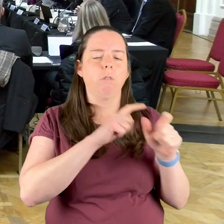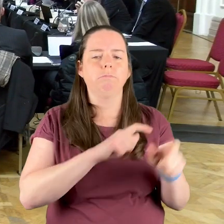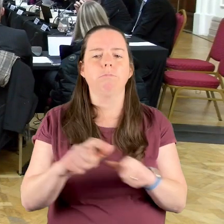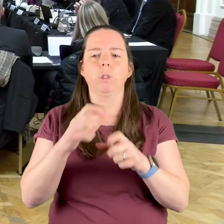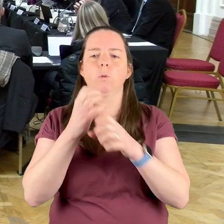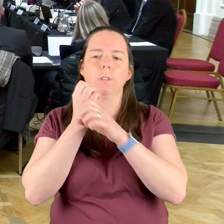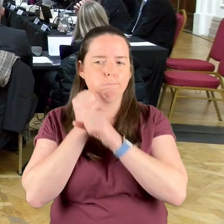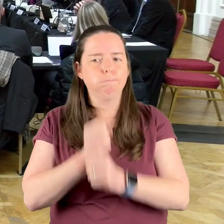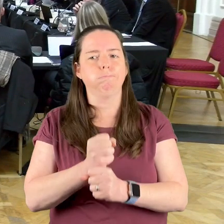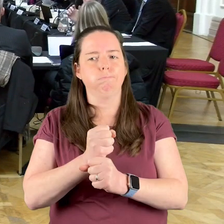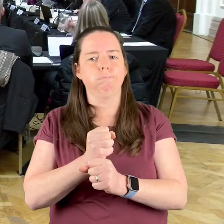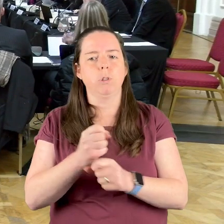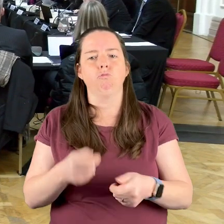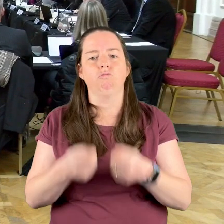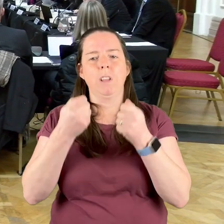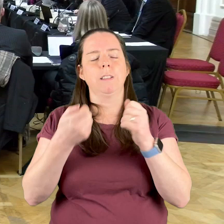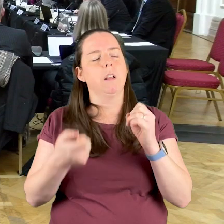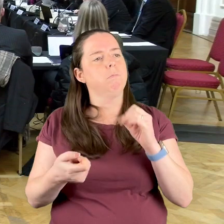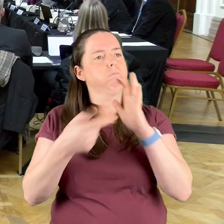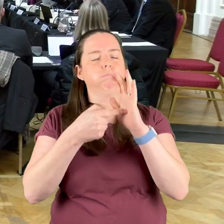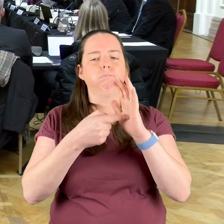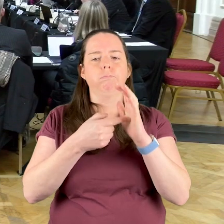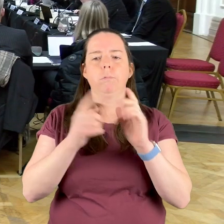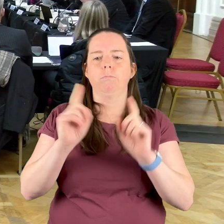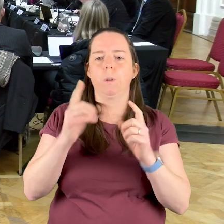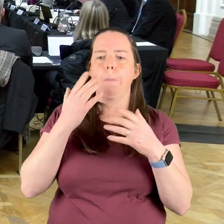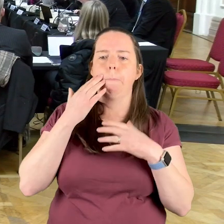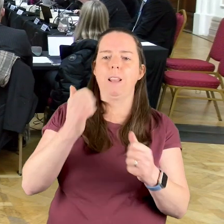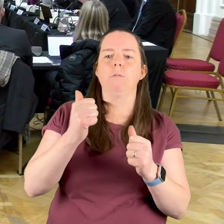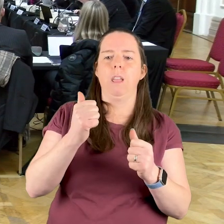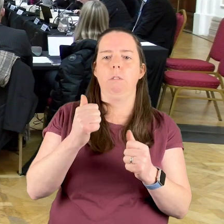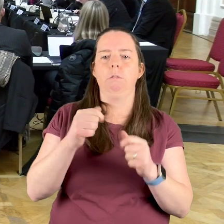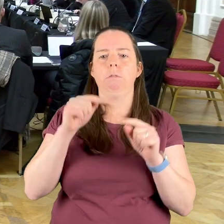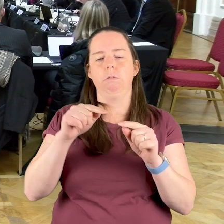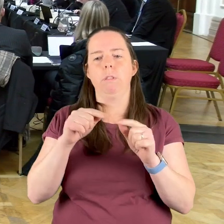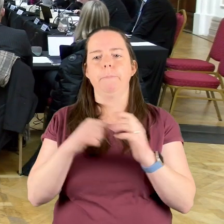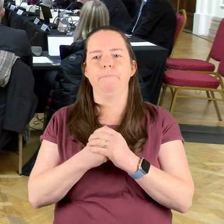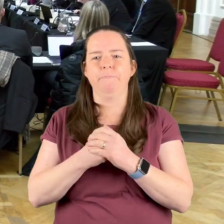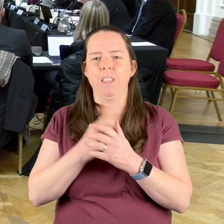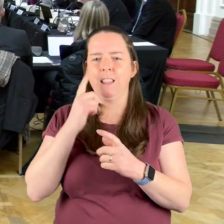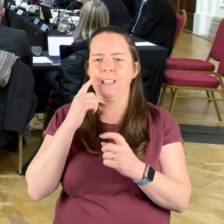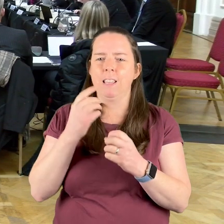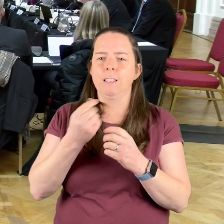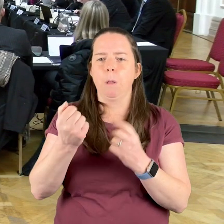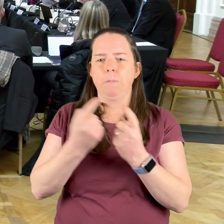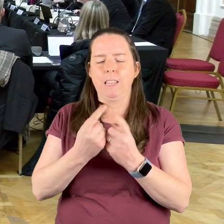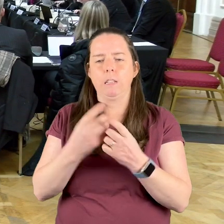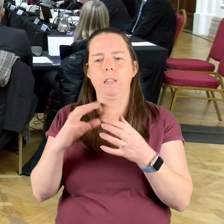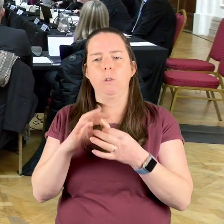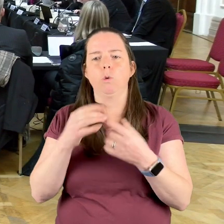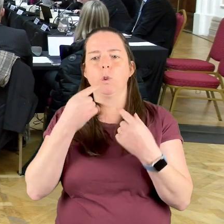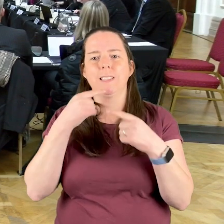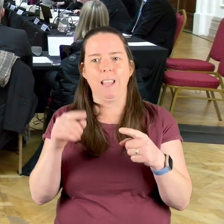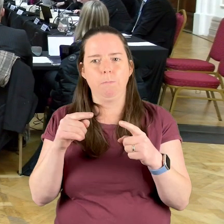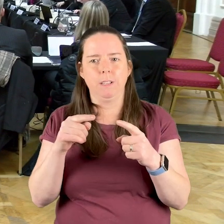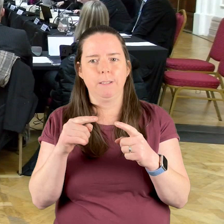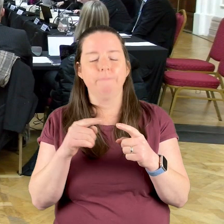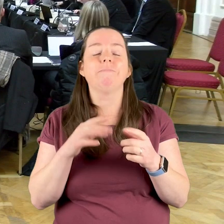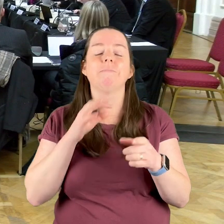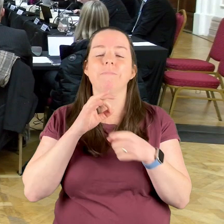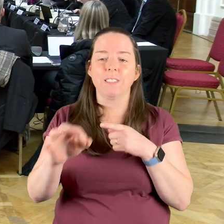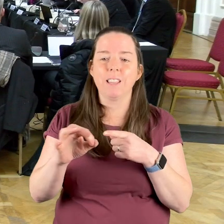So I echo thanks, Wendy, for your continued commitment to raise the importance of mental health on the agenda. I think there are some things